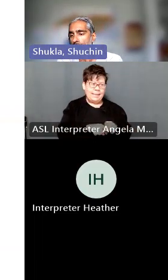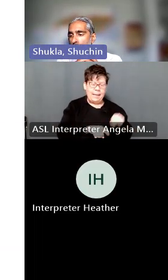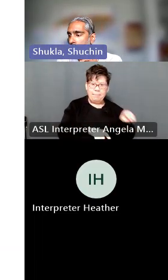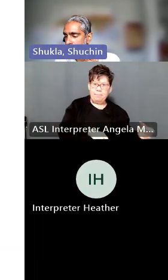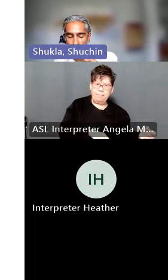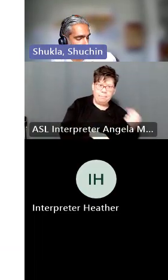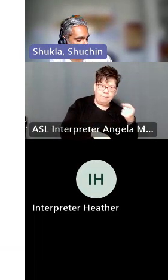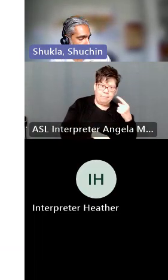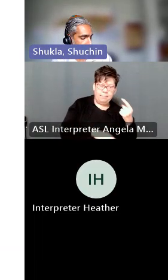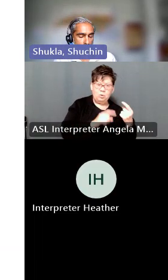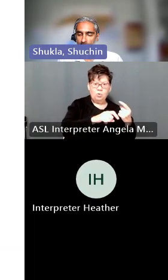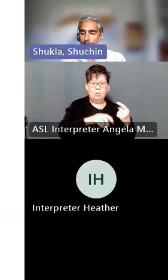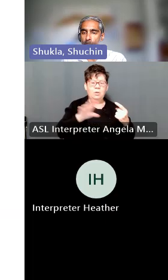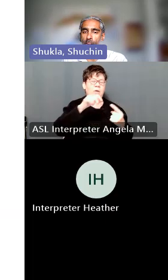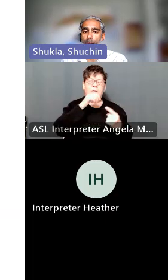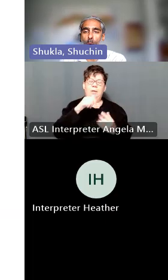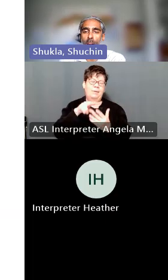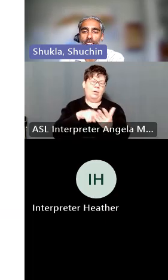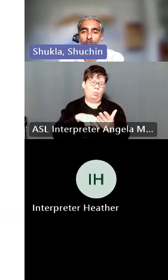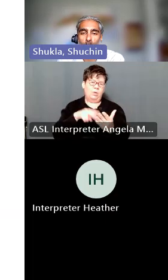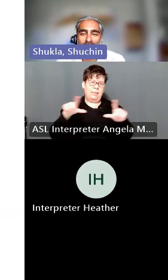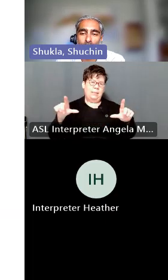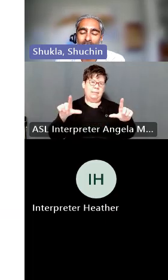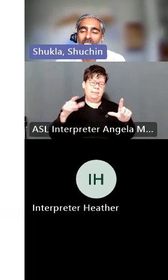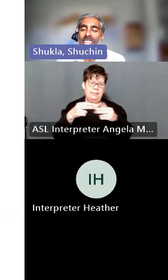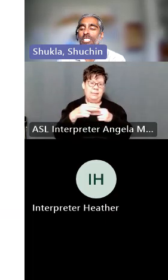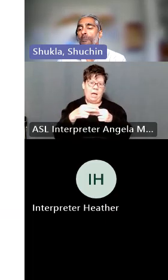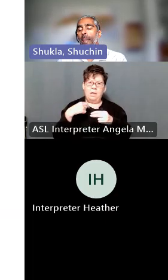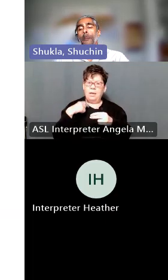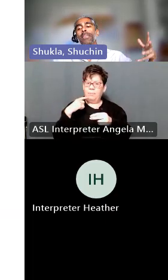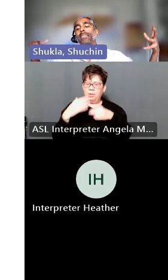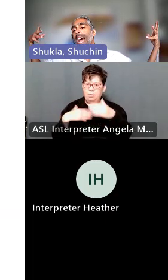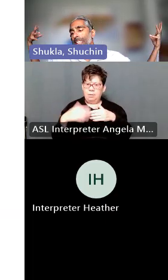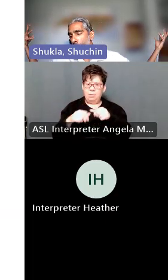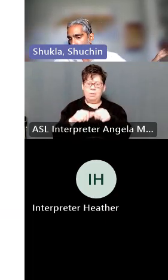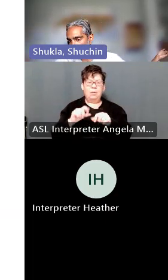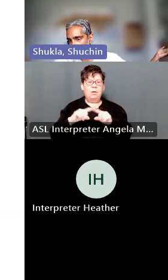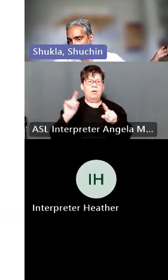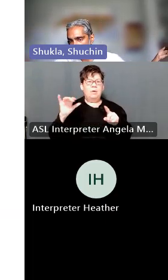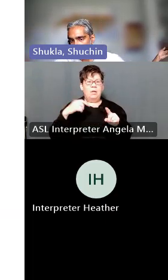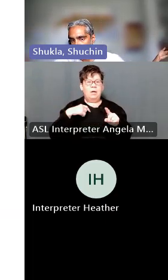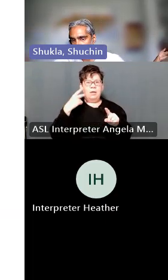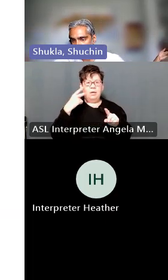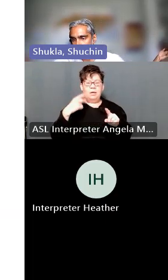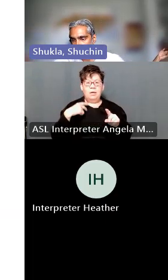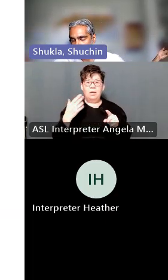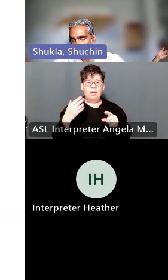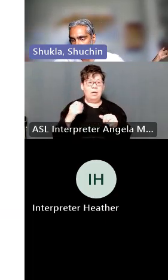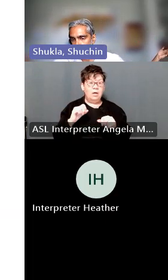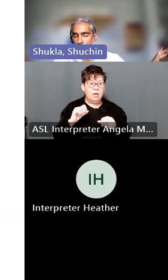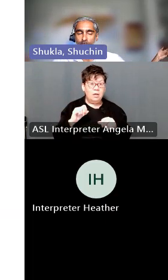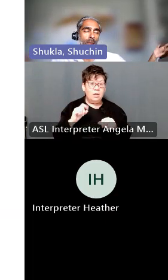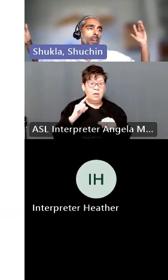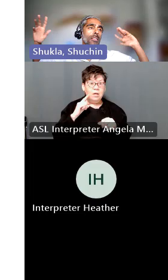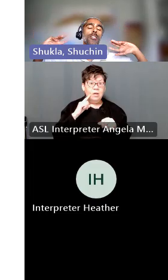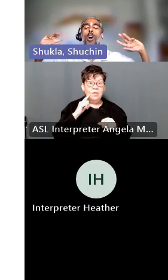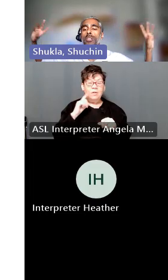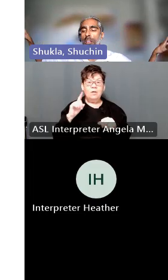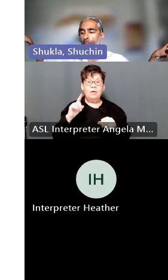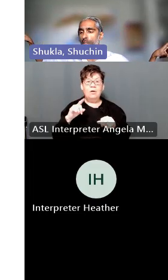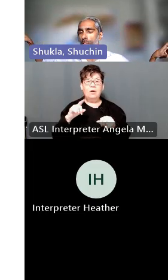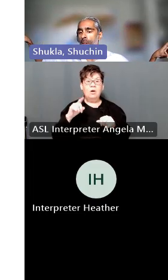And this is, I'm not going to read the slide because I think I should keep moving more quickly, but this is to point out, besides overdose, which in death I care the most